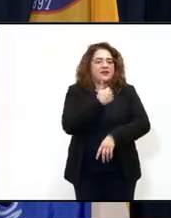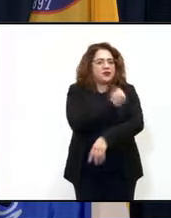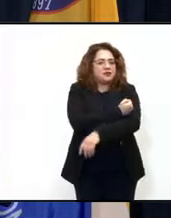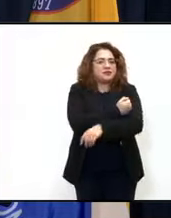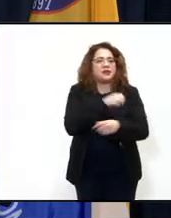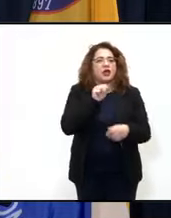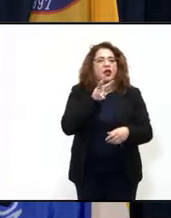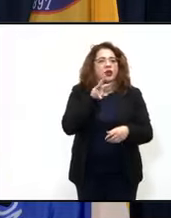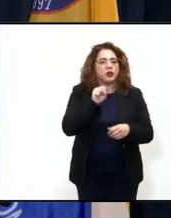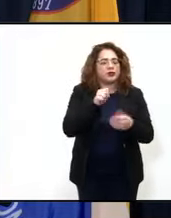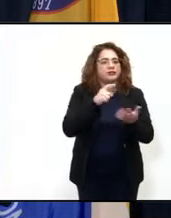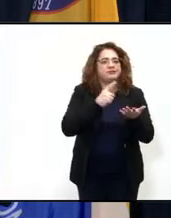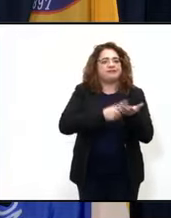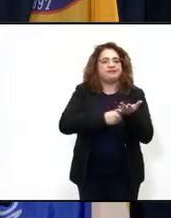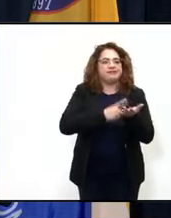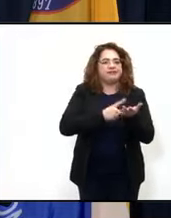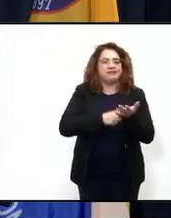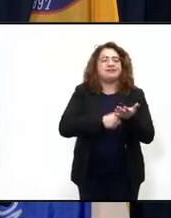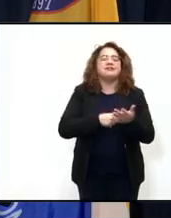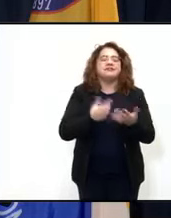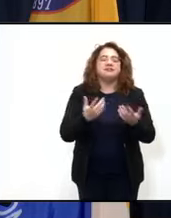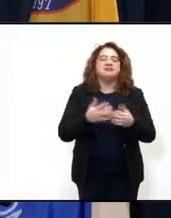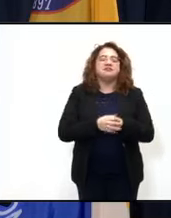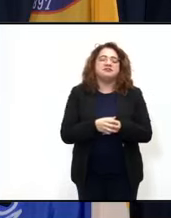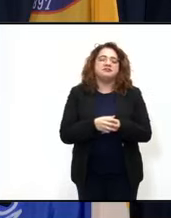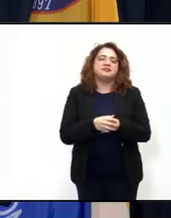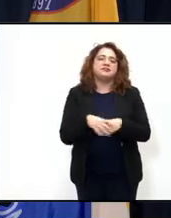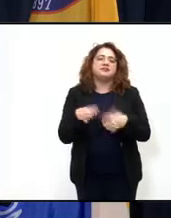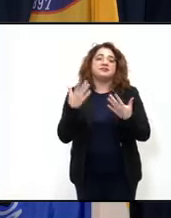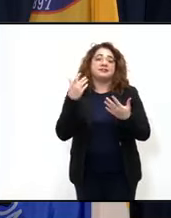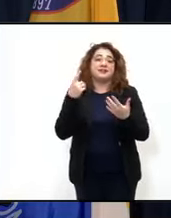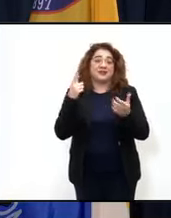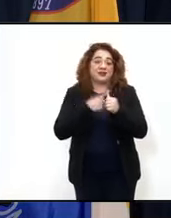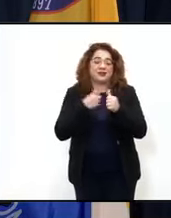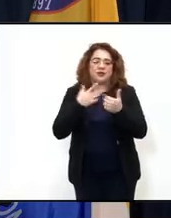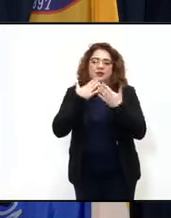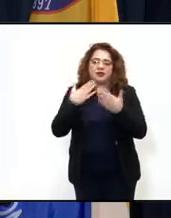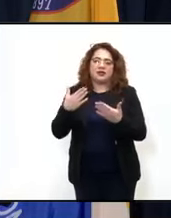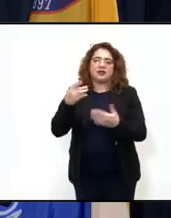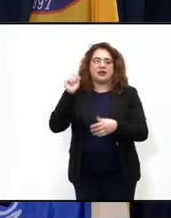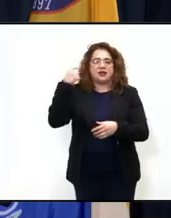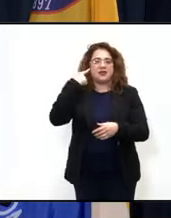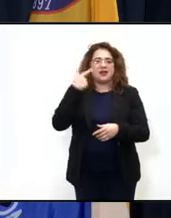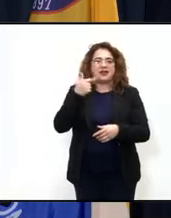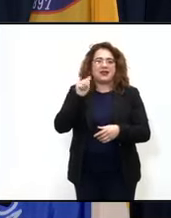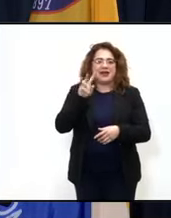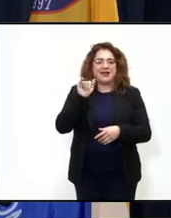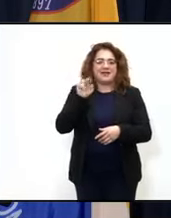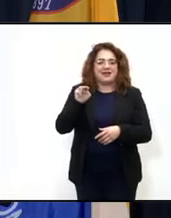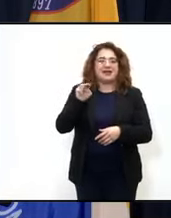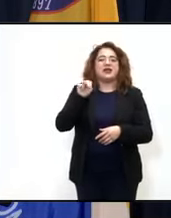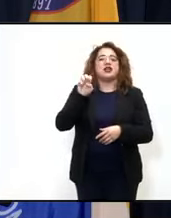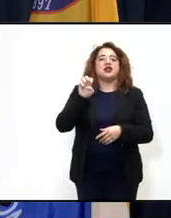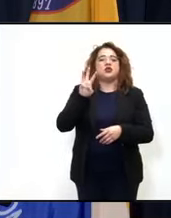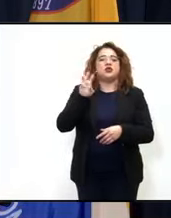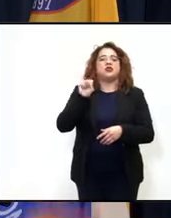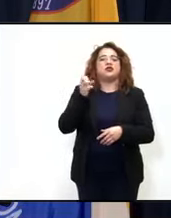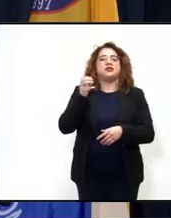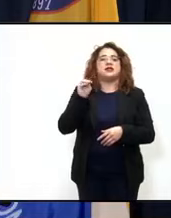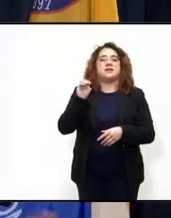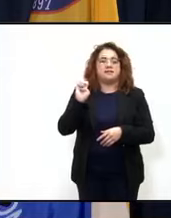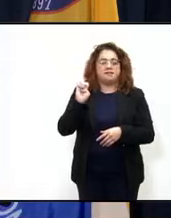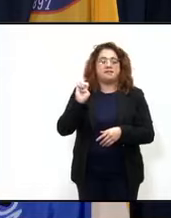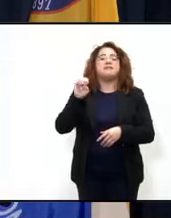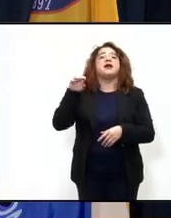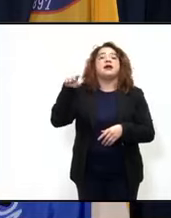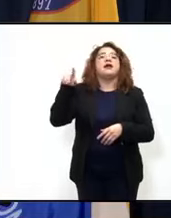start. Before I get to all that, I want to again just thank Governor Gavin Newsom. He was actually in Long Beach again today. He was just